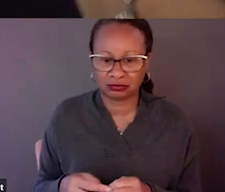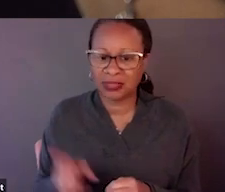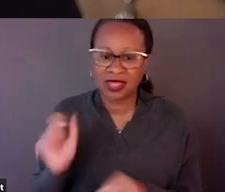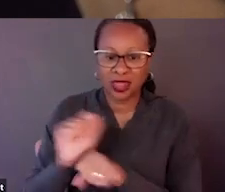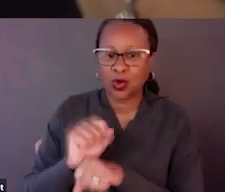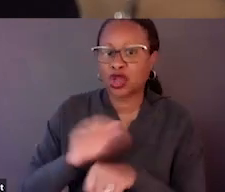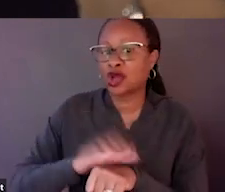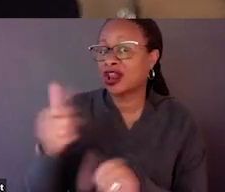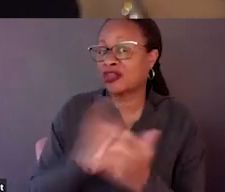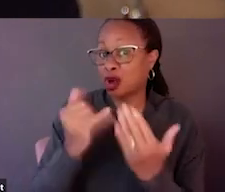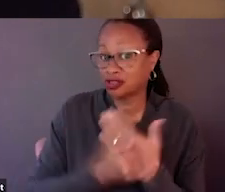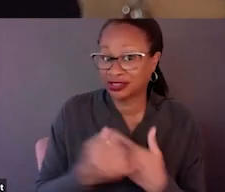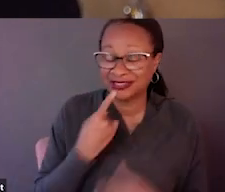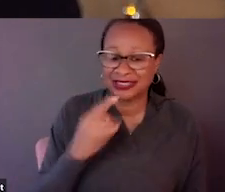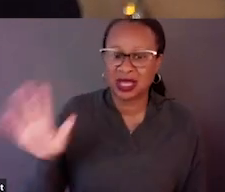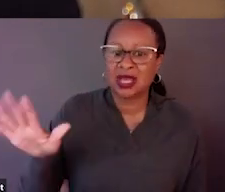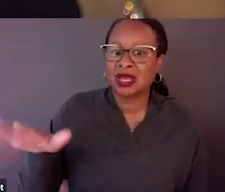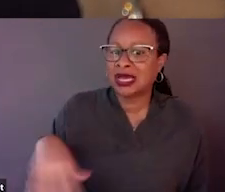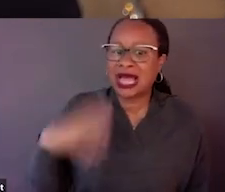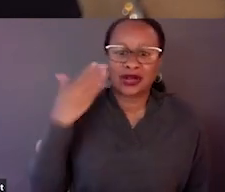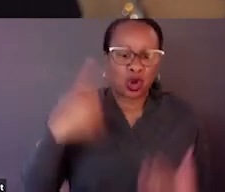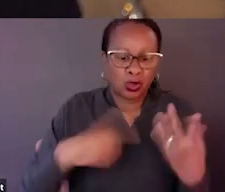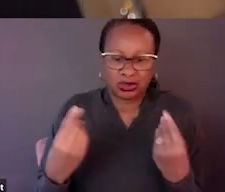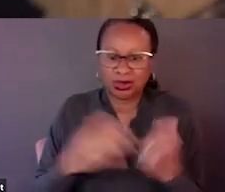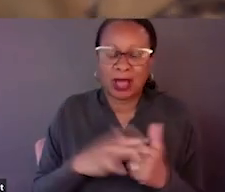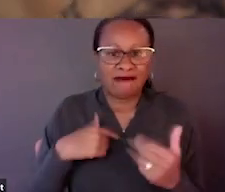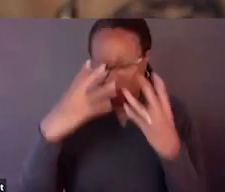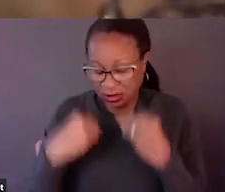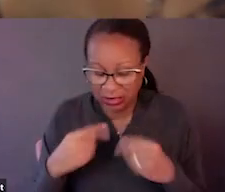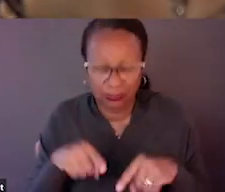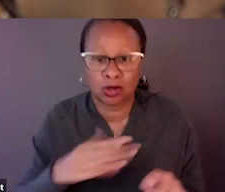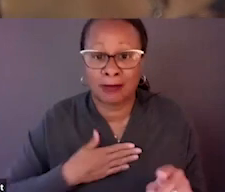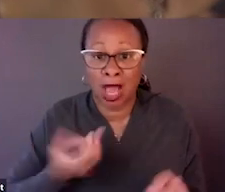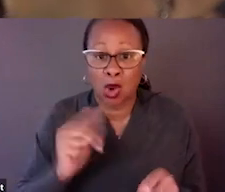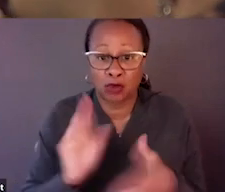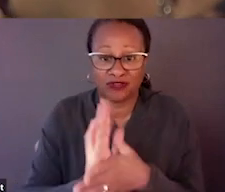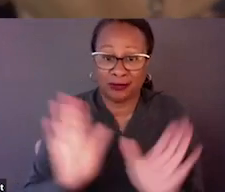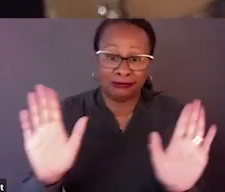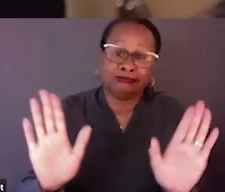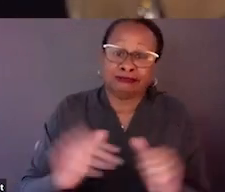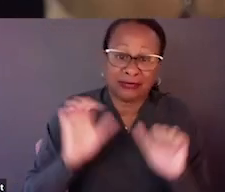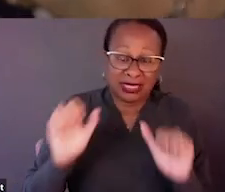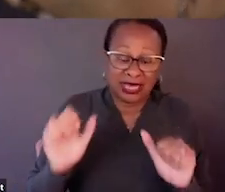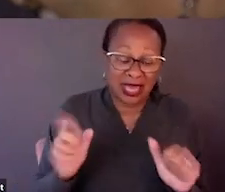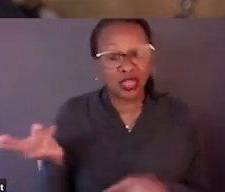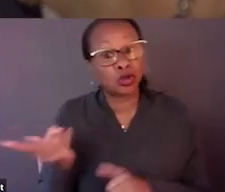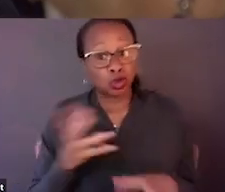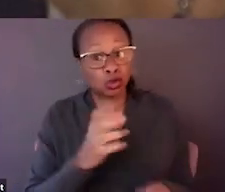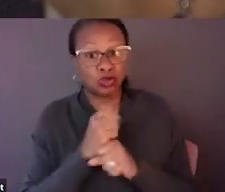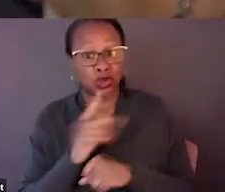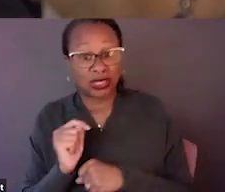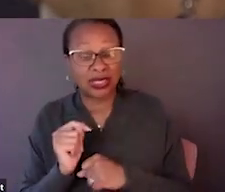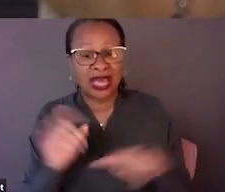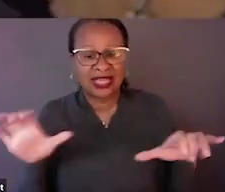on another project, right? And I said, I don't know what to do. I'm falling asleep during this film. So can you? They took it, and they did